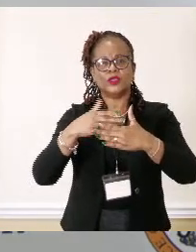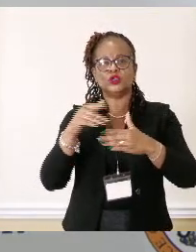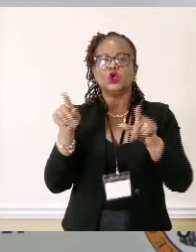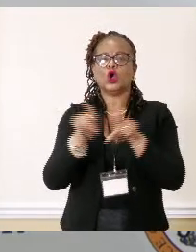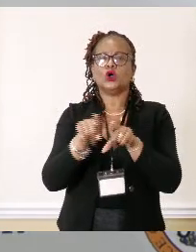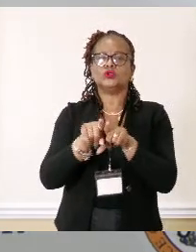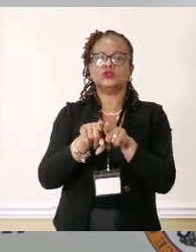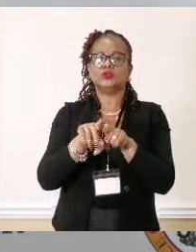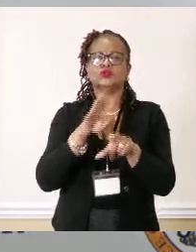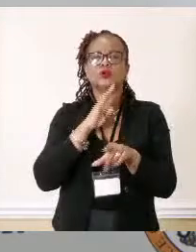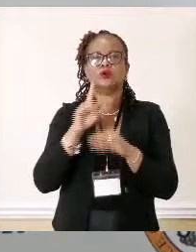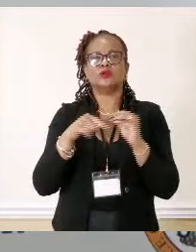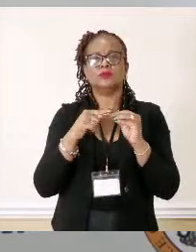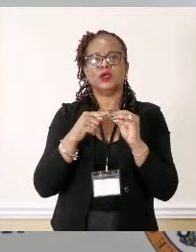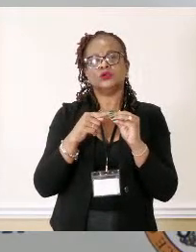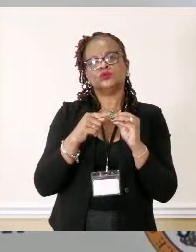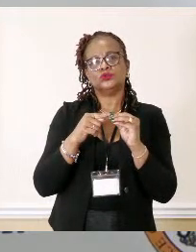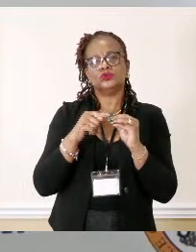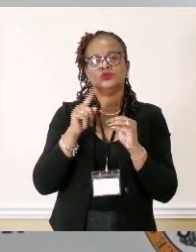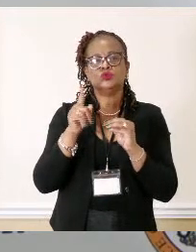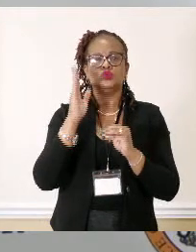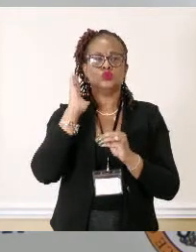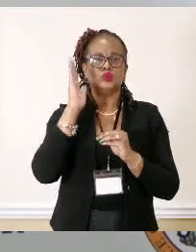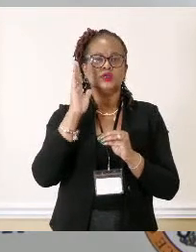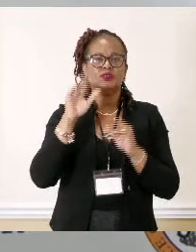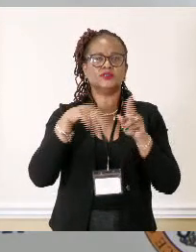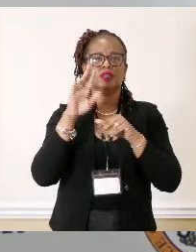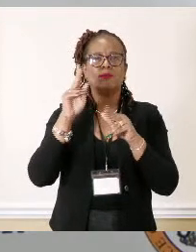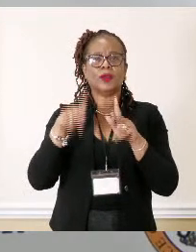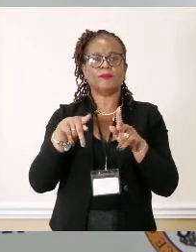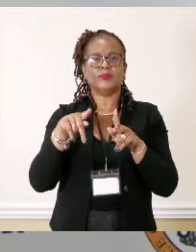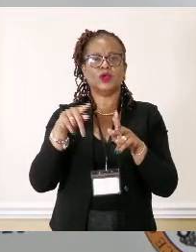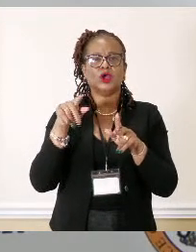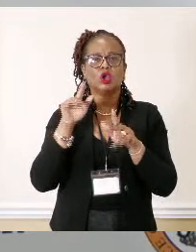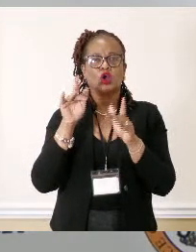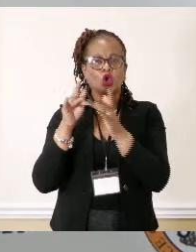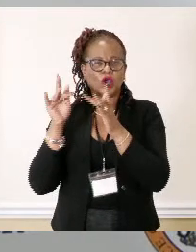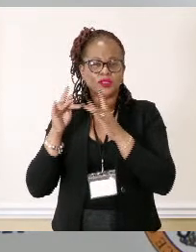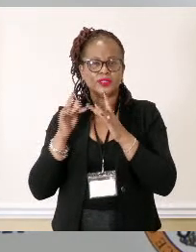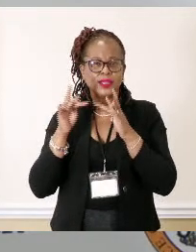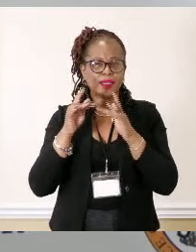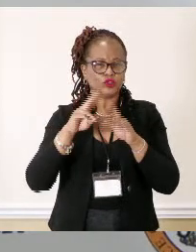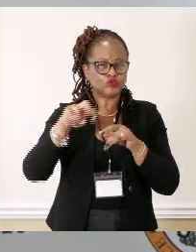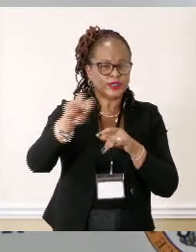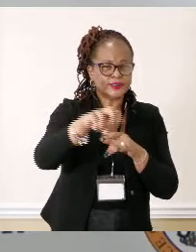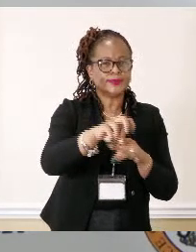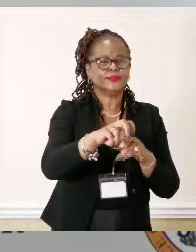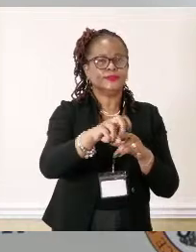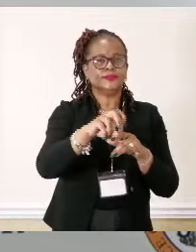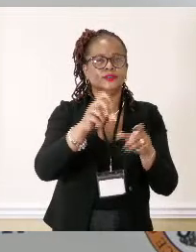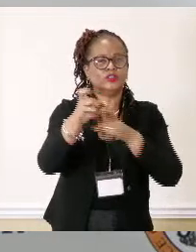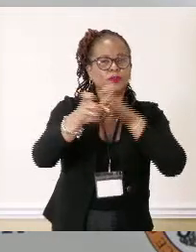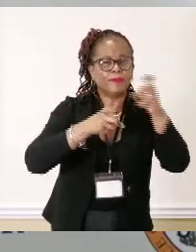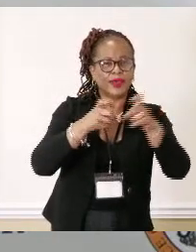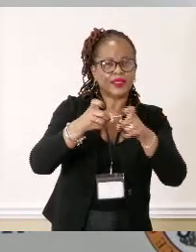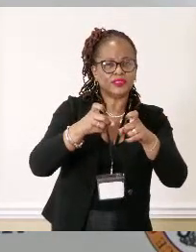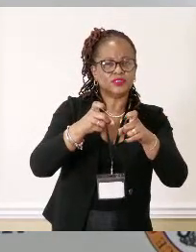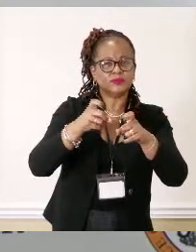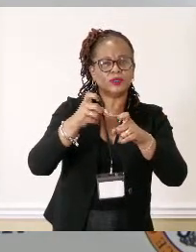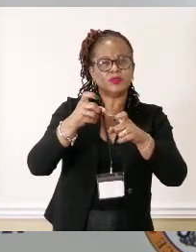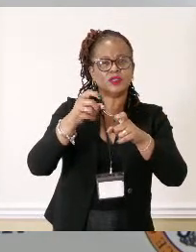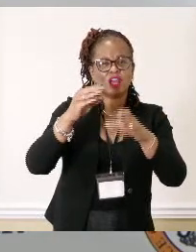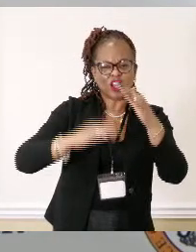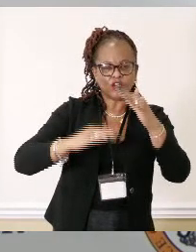also mentioned that you will step up the contact tracing and other protocols to sort of manage things and keep them under